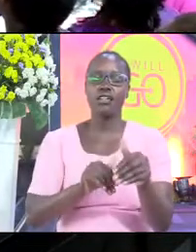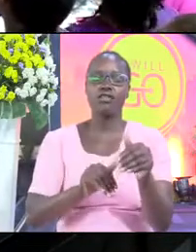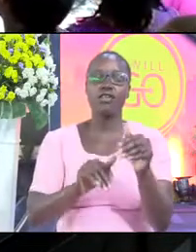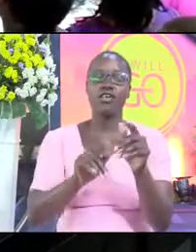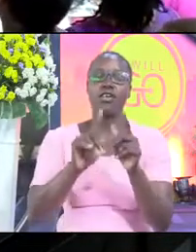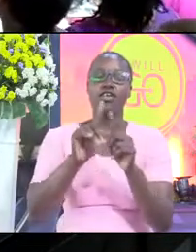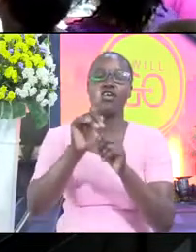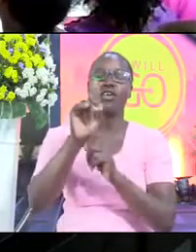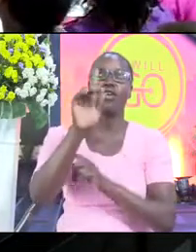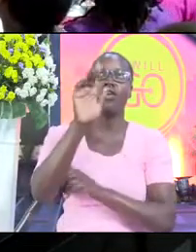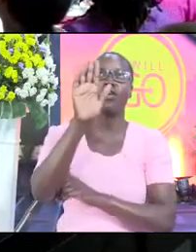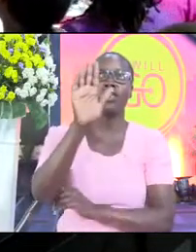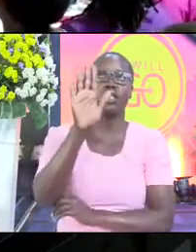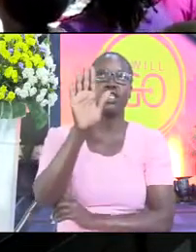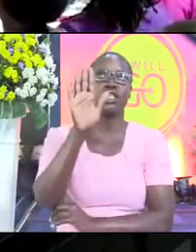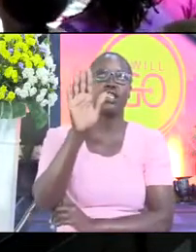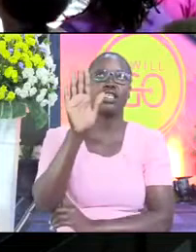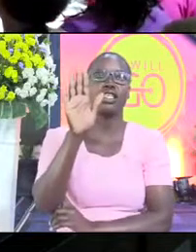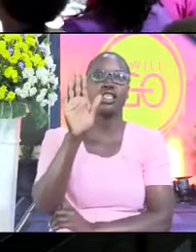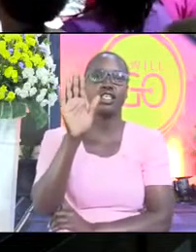grace.